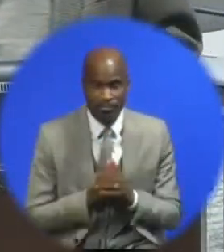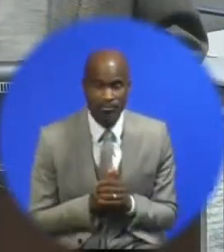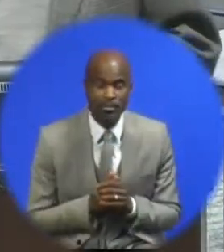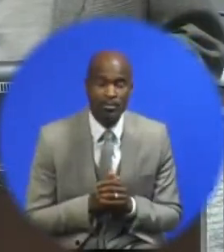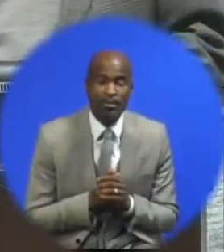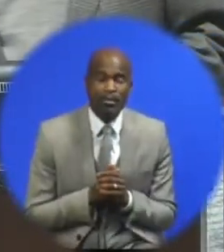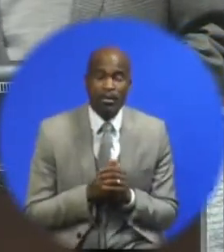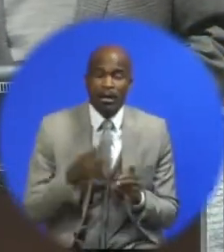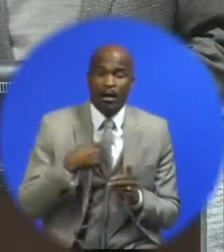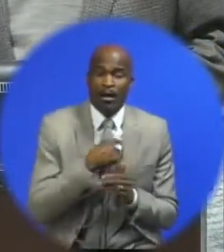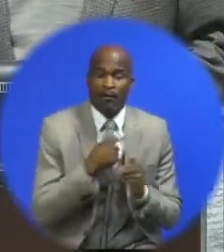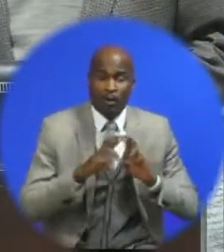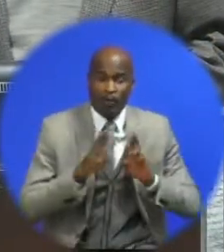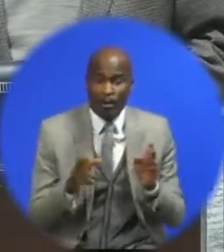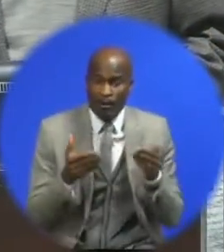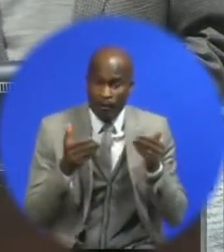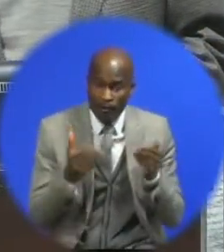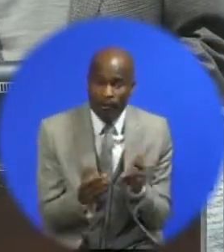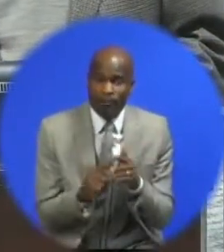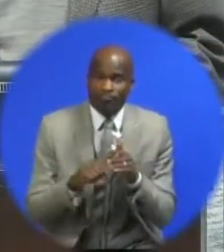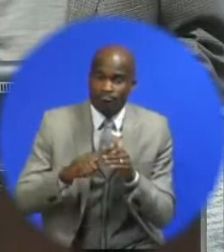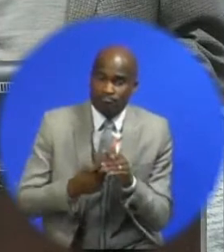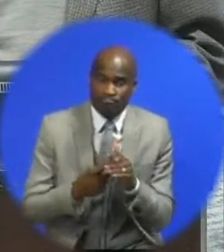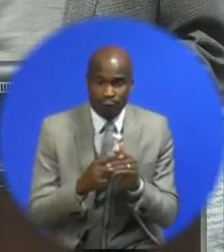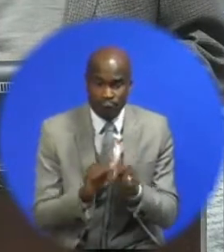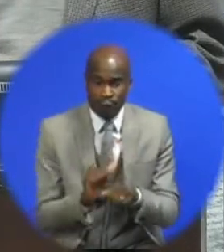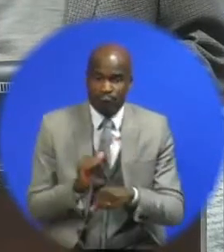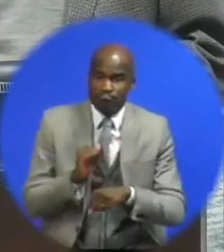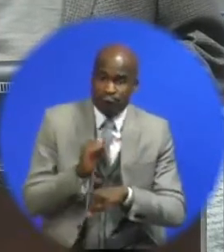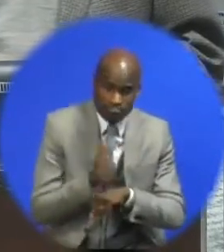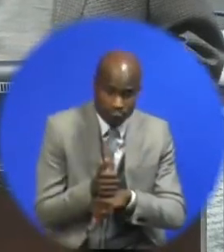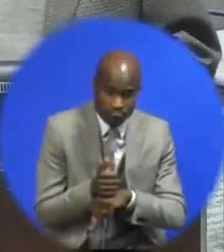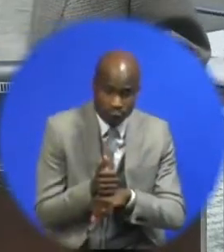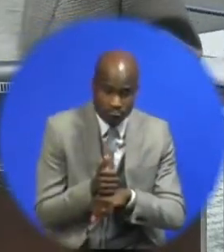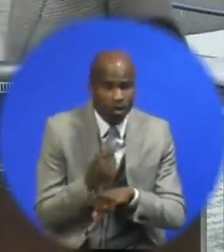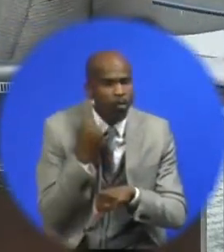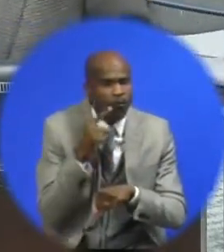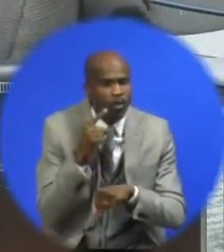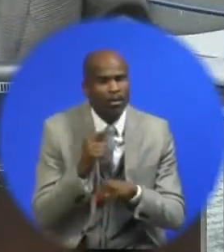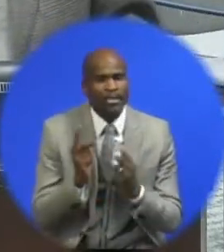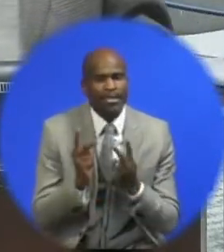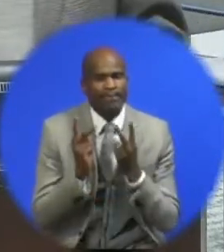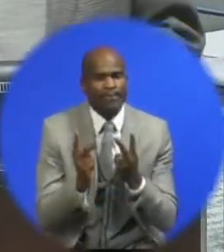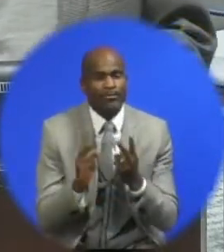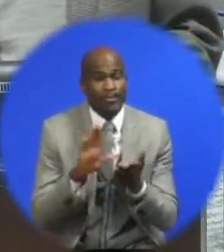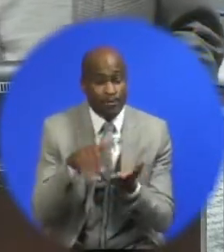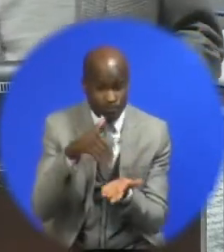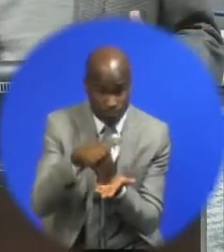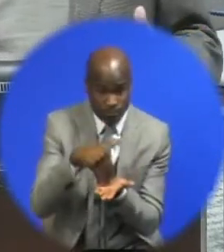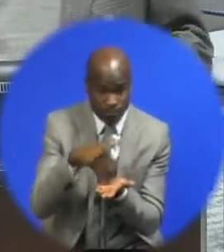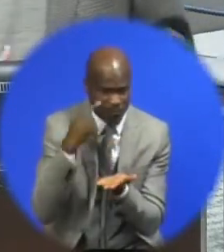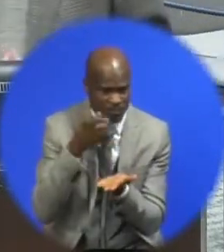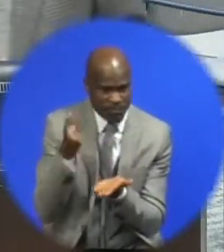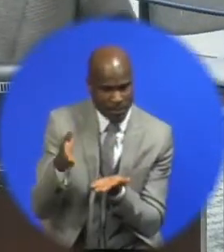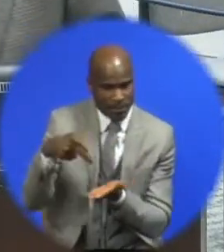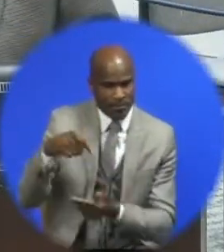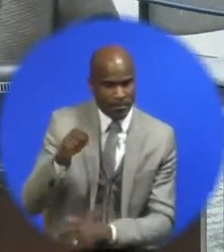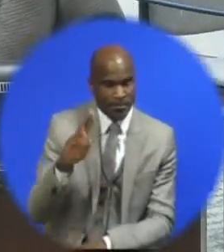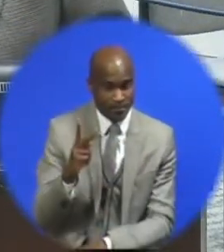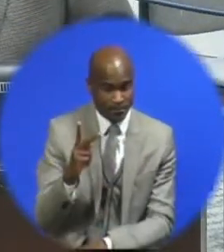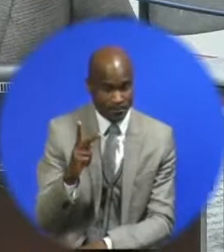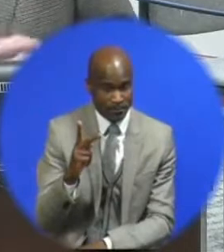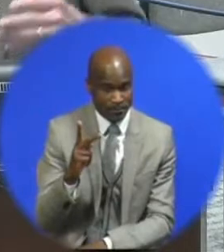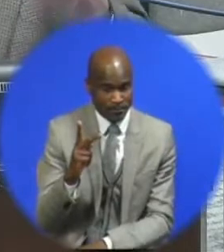have the groundbreaking for the visitor center at the park. And so we said, why don't we